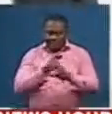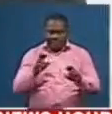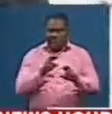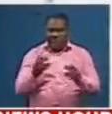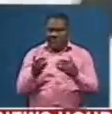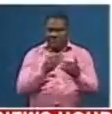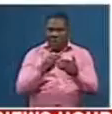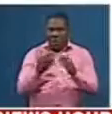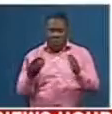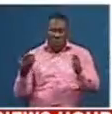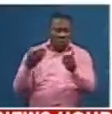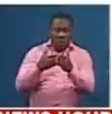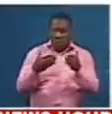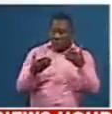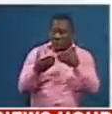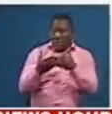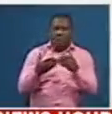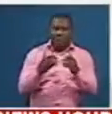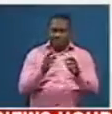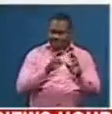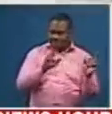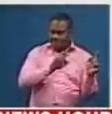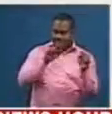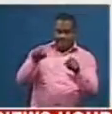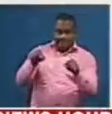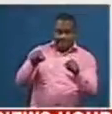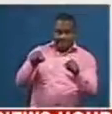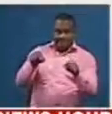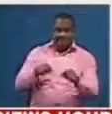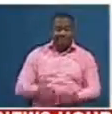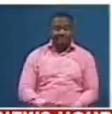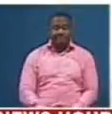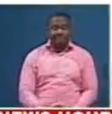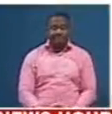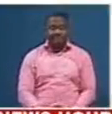any attack in any public space, as was exhibited at the